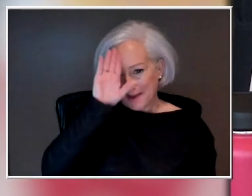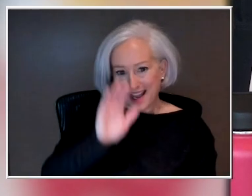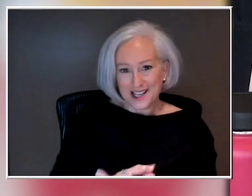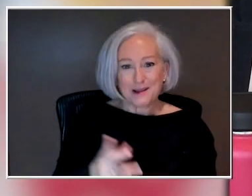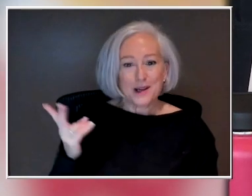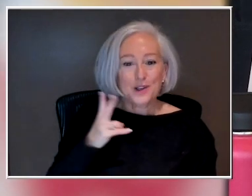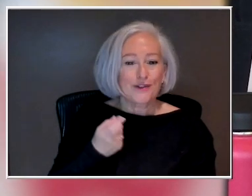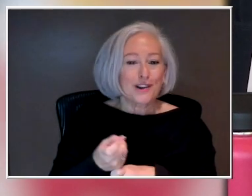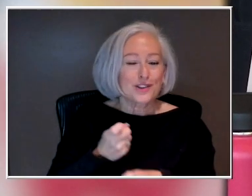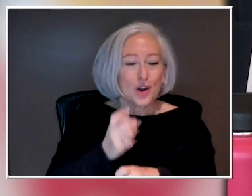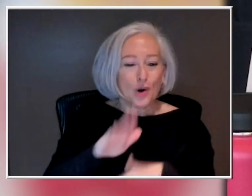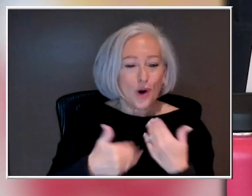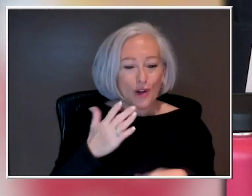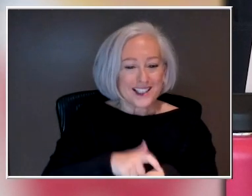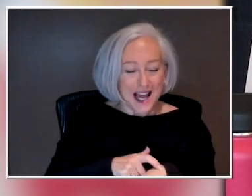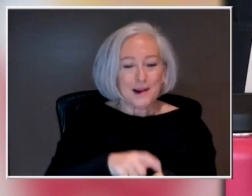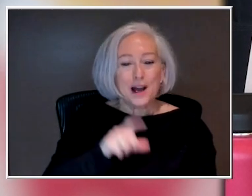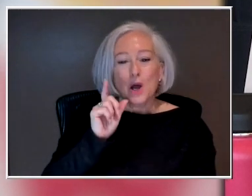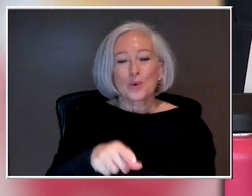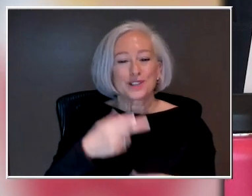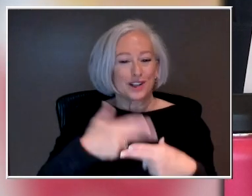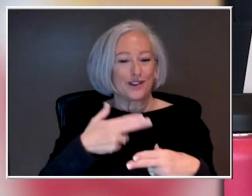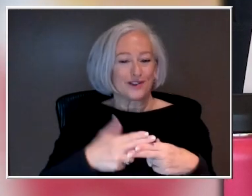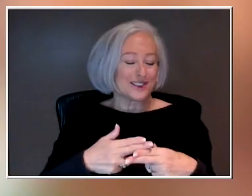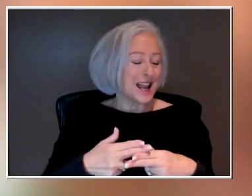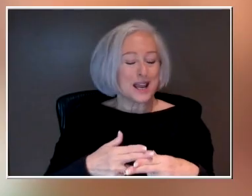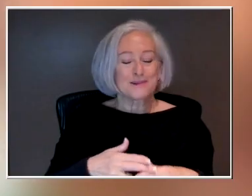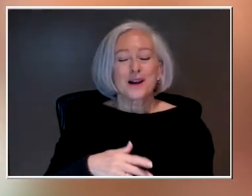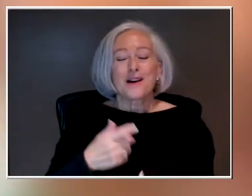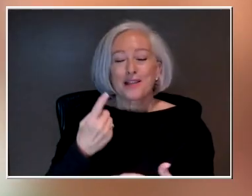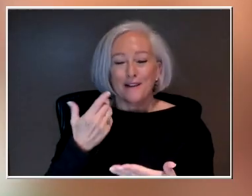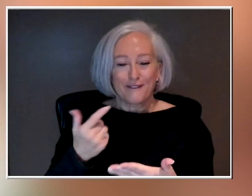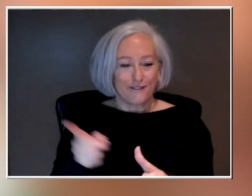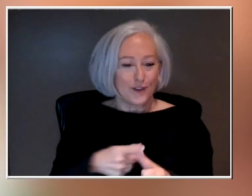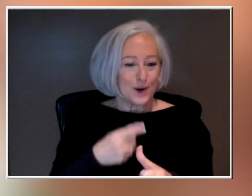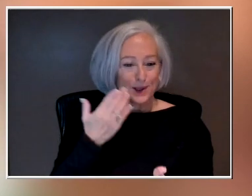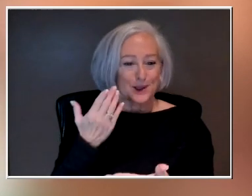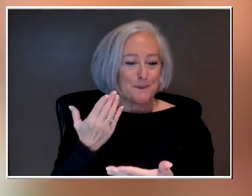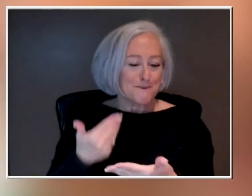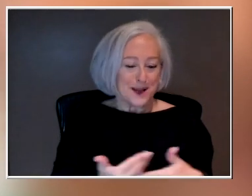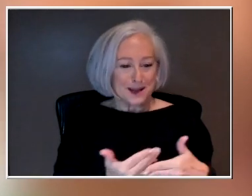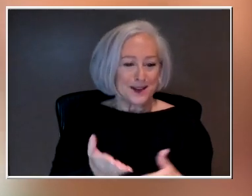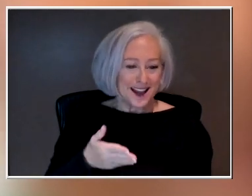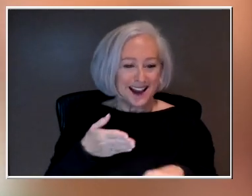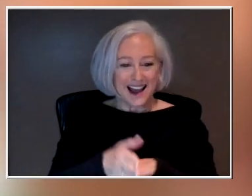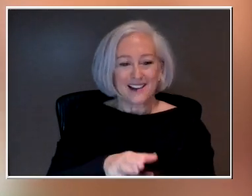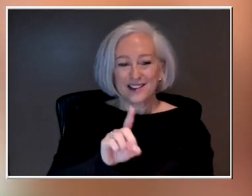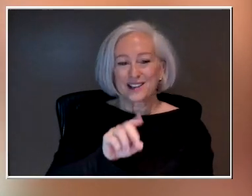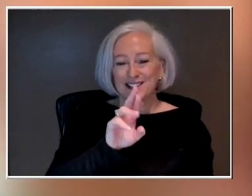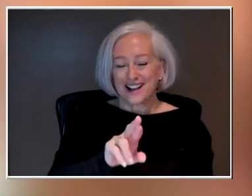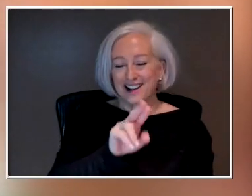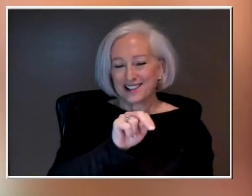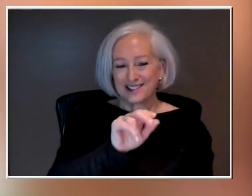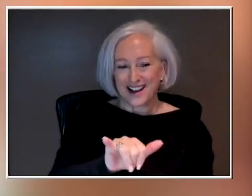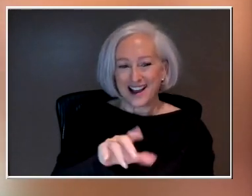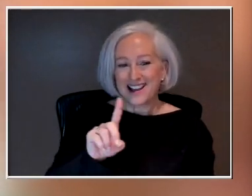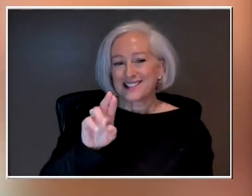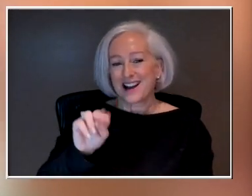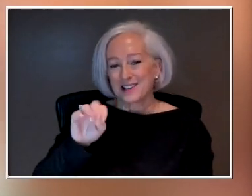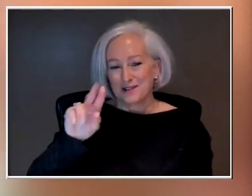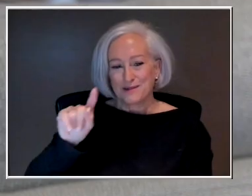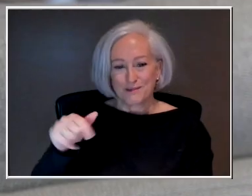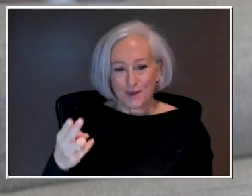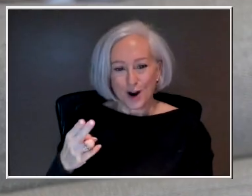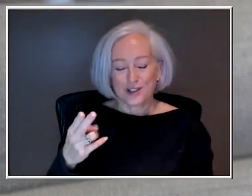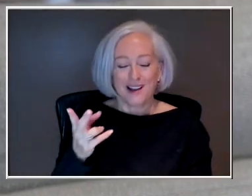our firstborn after Dr. Nye and Dr. Marsh. They're incredible. The care we received, it makes me